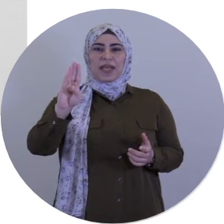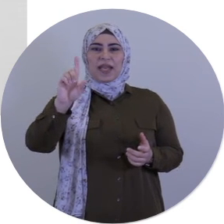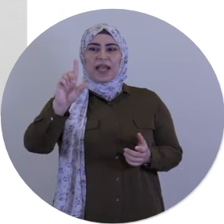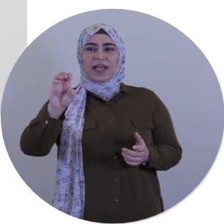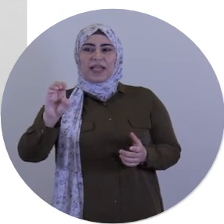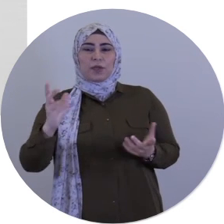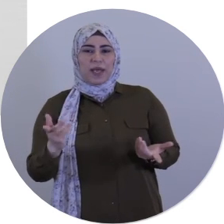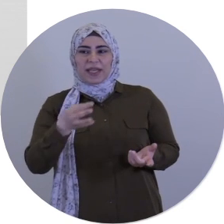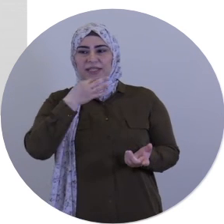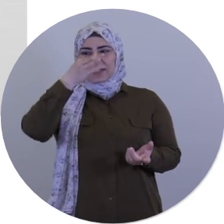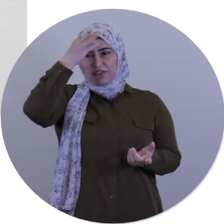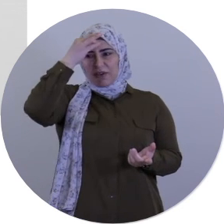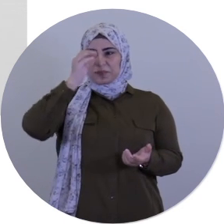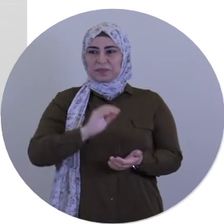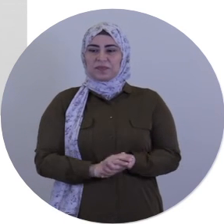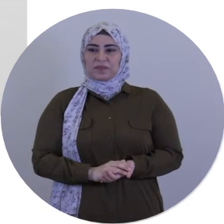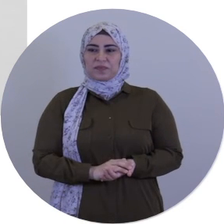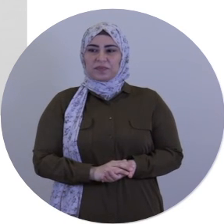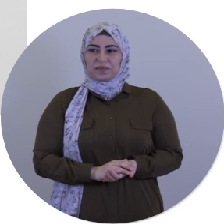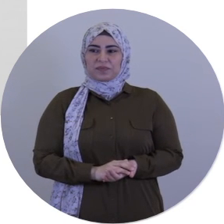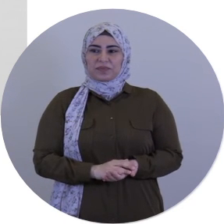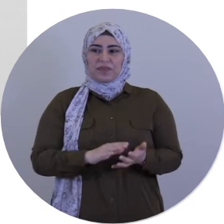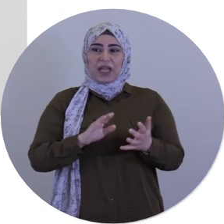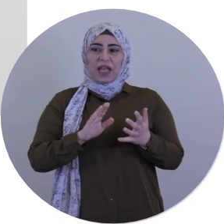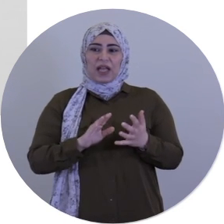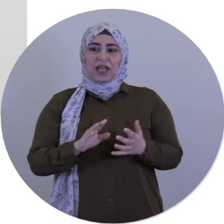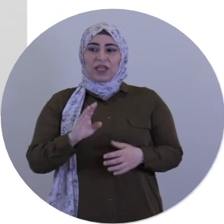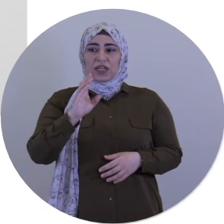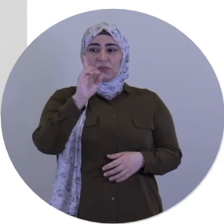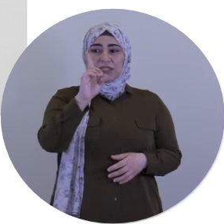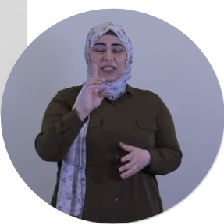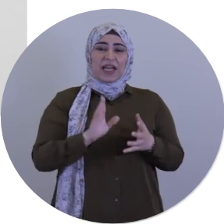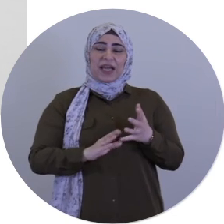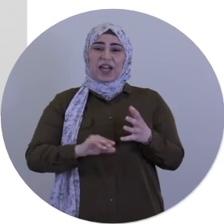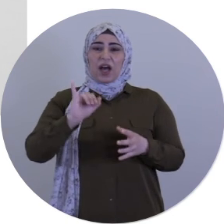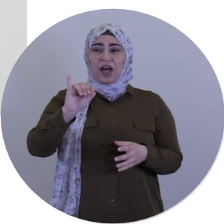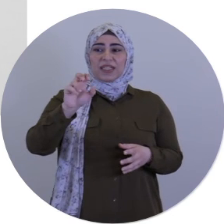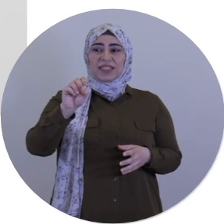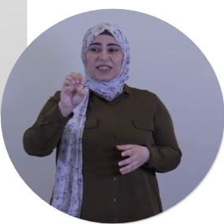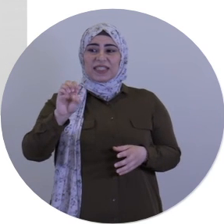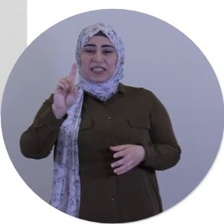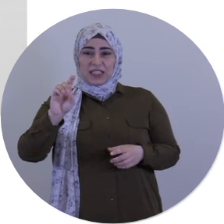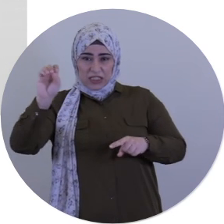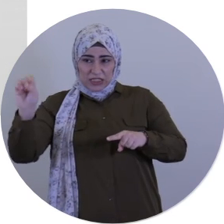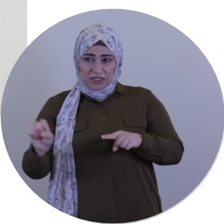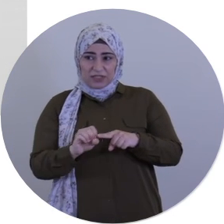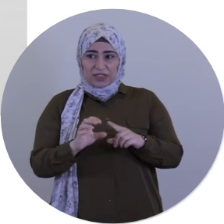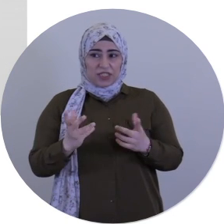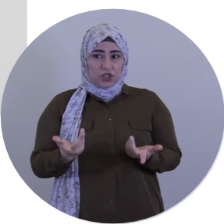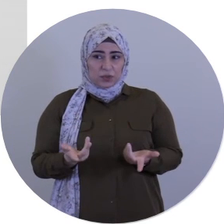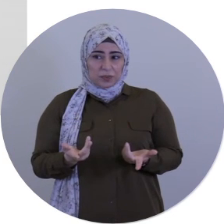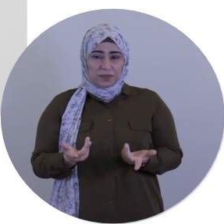D. The broken limb must be what? Must be immobilized and the patient be